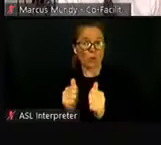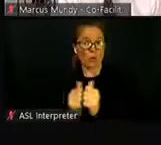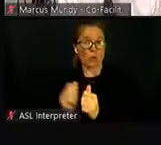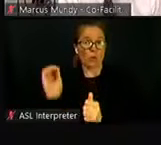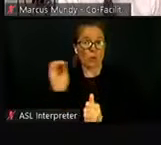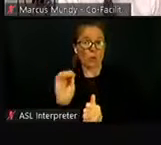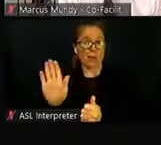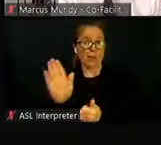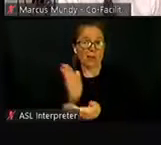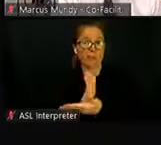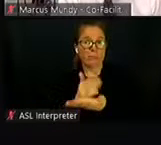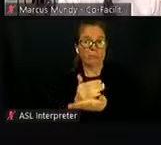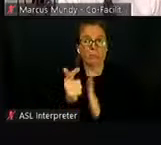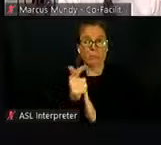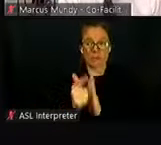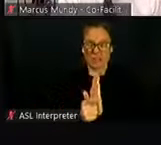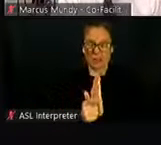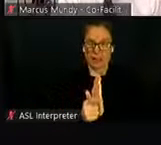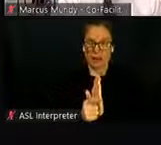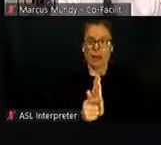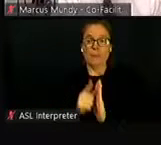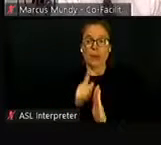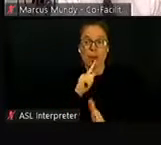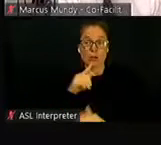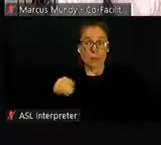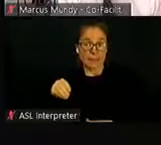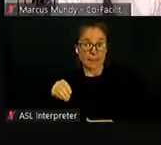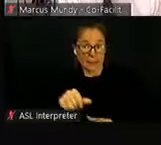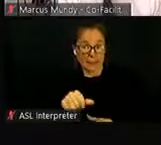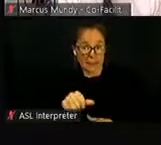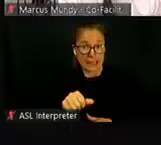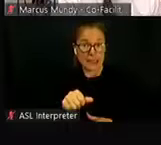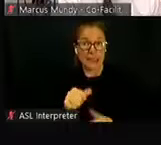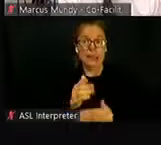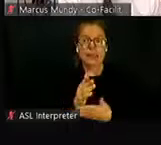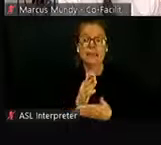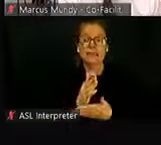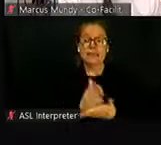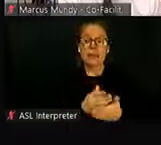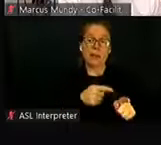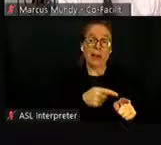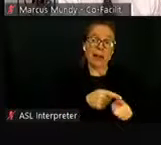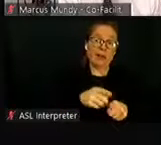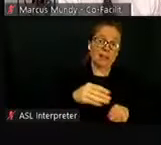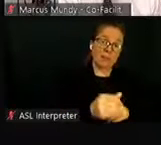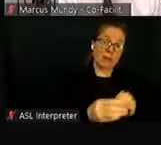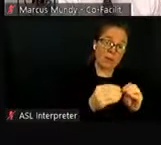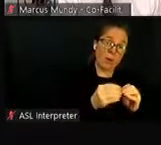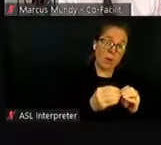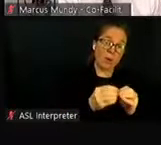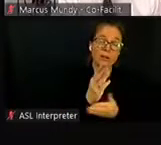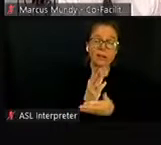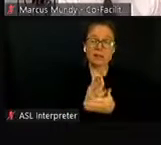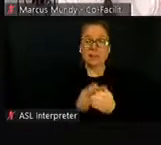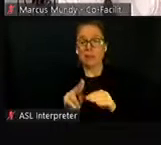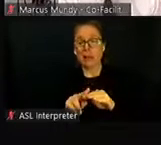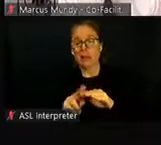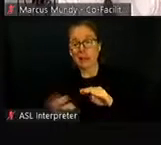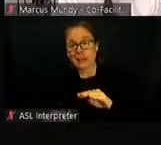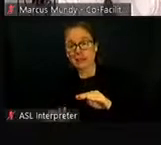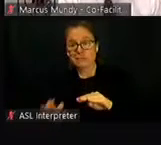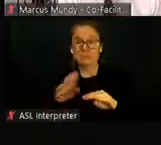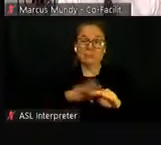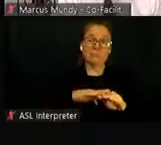then when we actually do the spending, oftentimes, like there are areas where we spend a little more, areas spend a little less within that umbrella. How does the